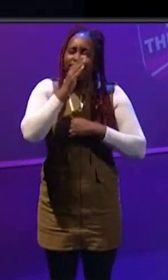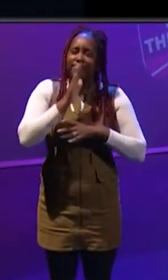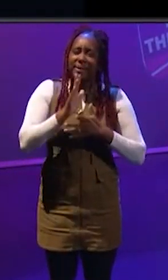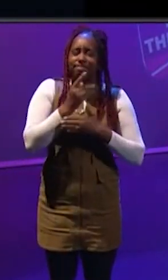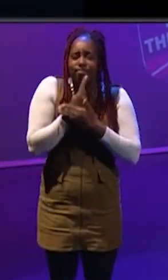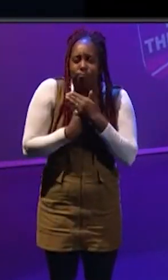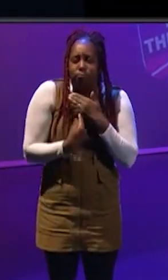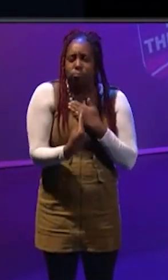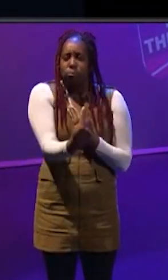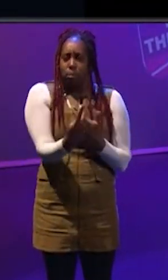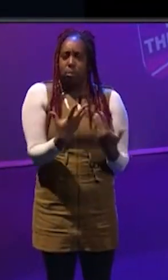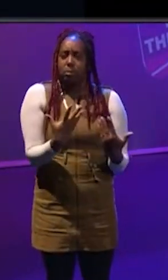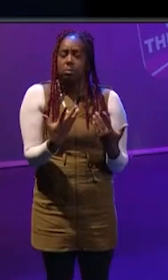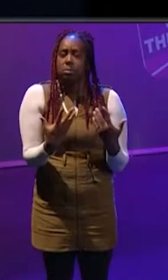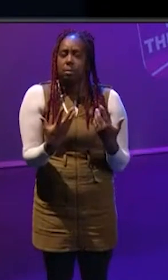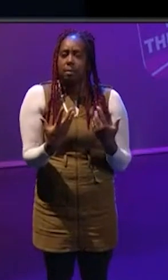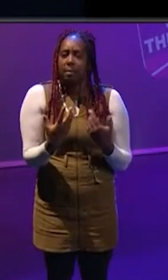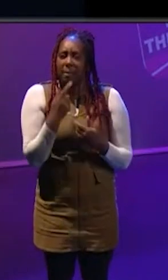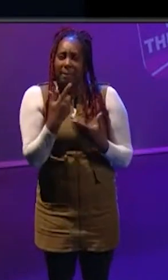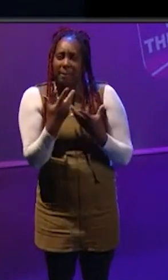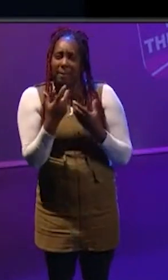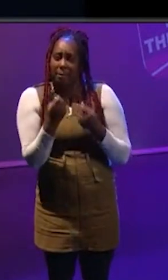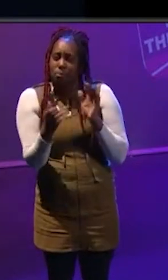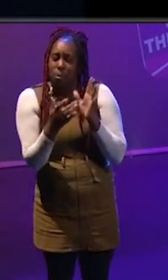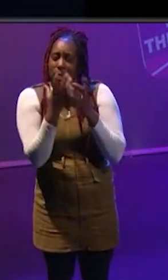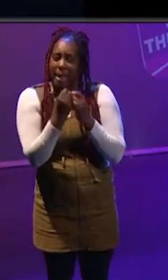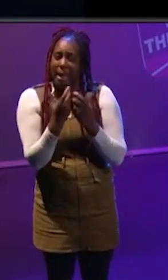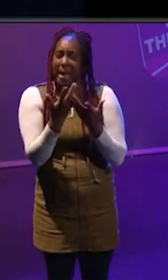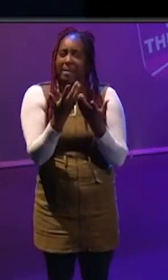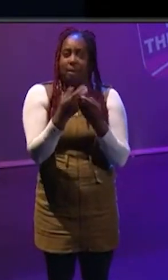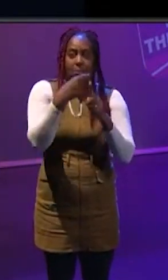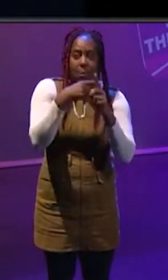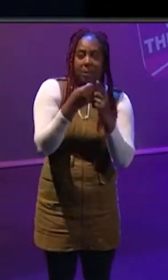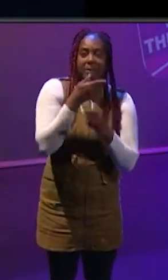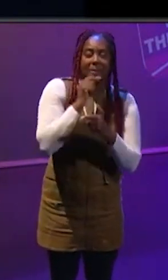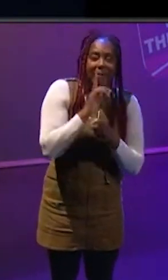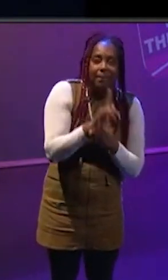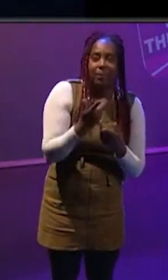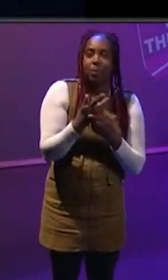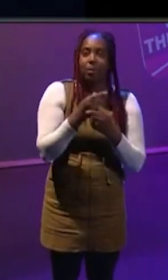it's really important to have a network and of other producers